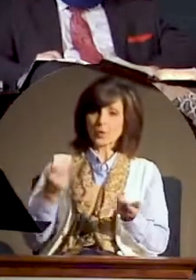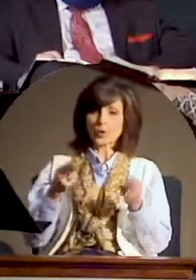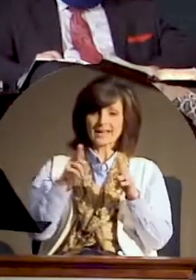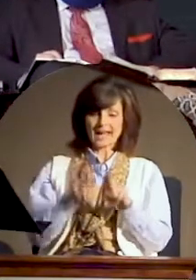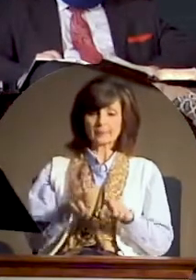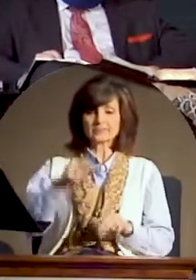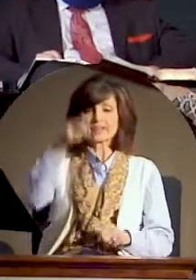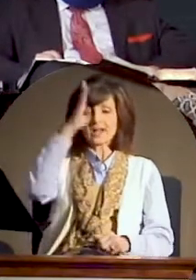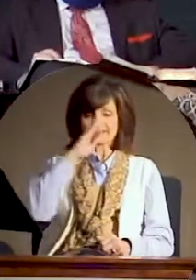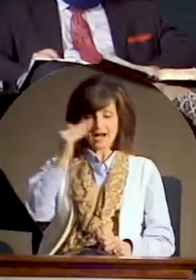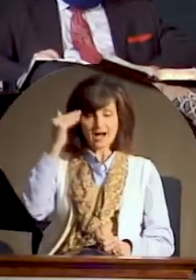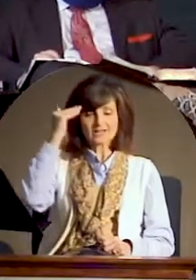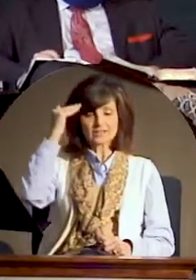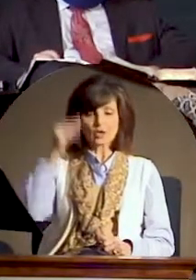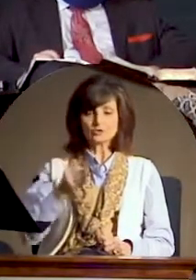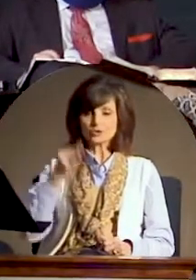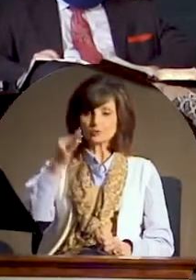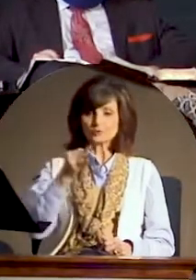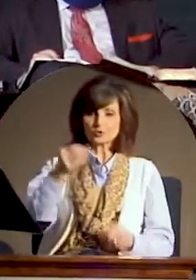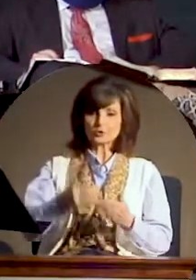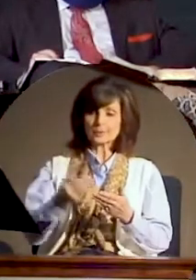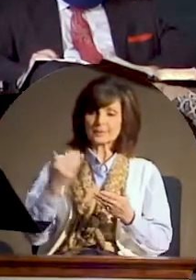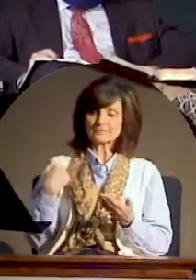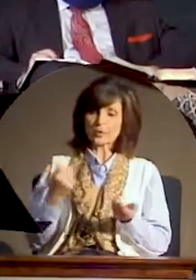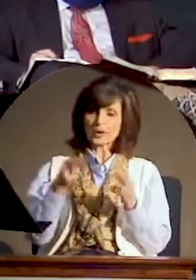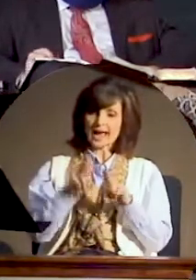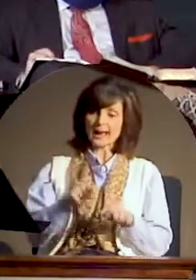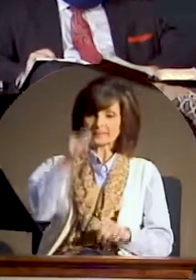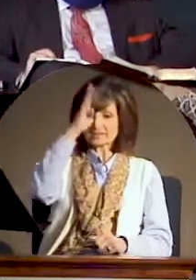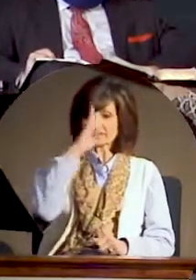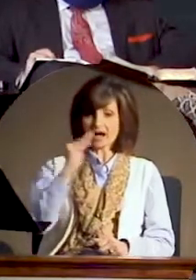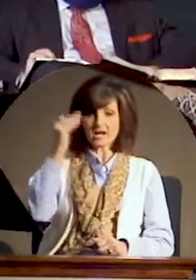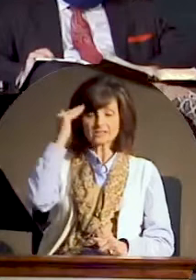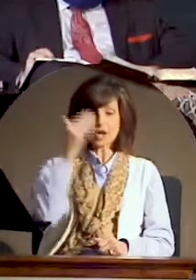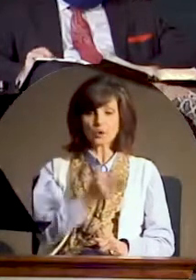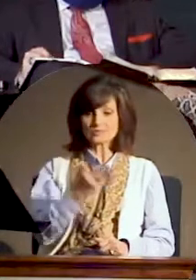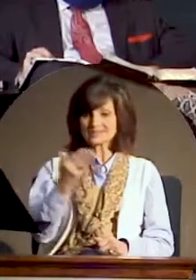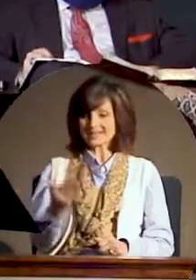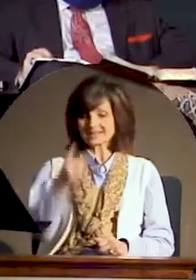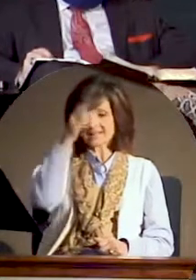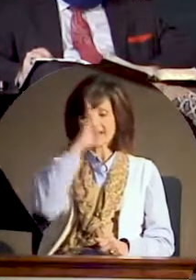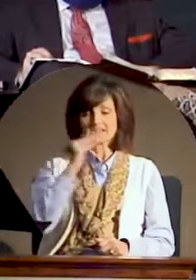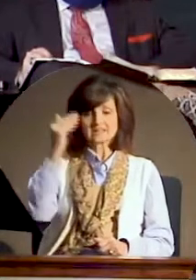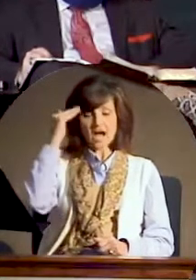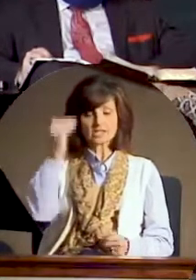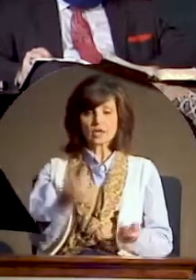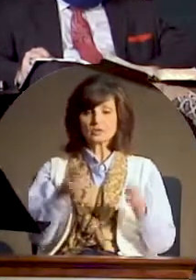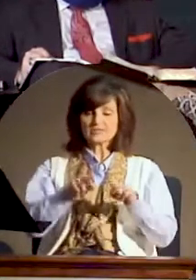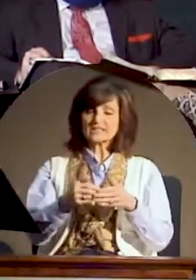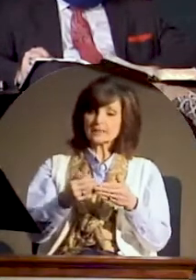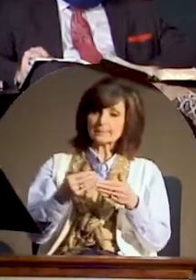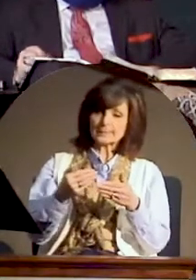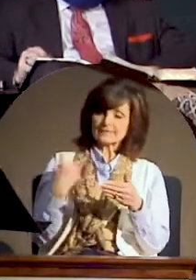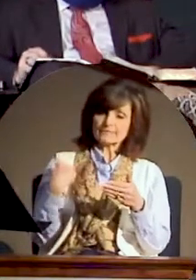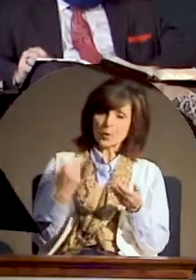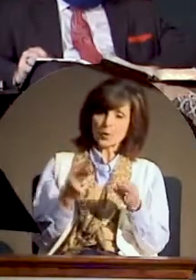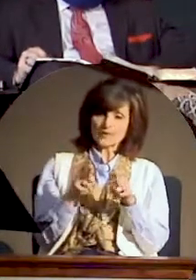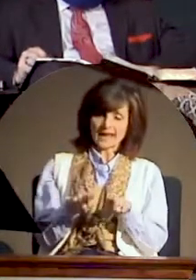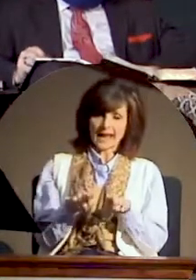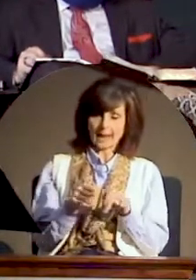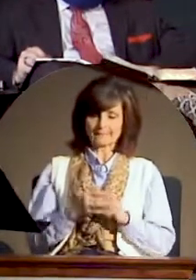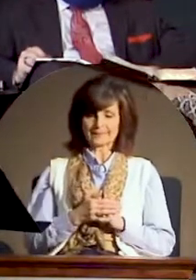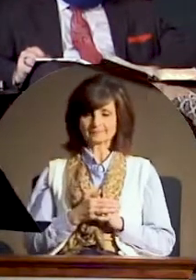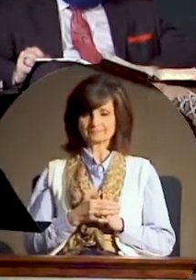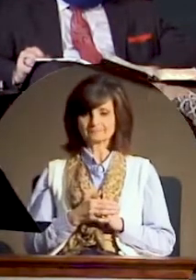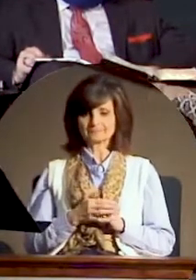God knows the future before it happens. God knows things and God knows events before they happen.